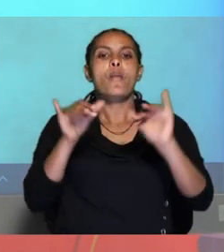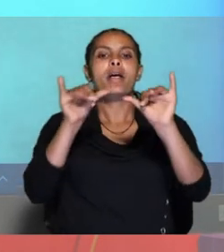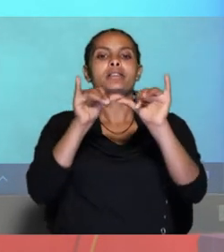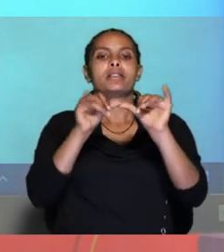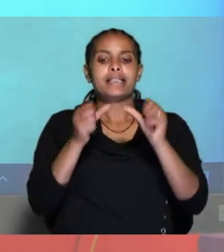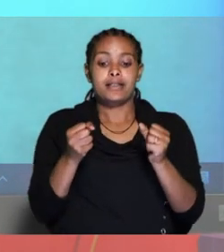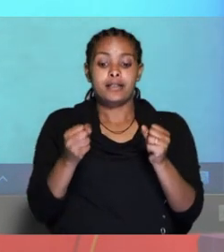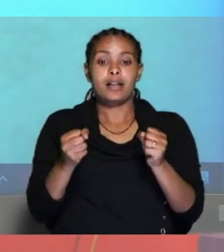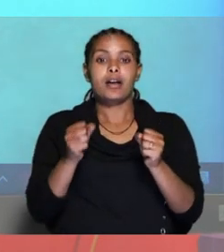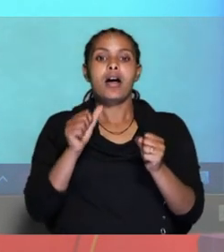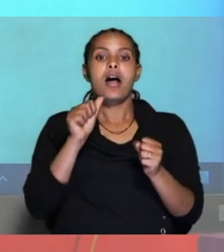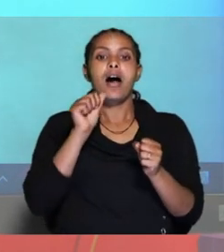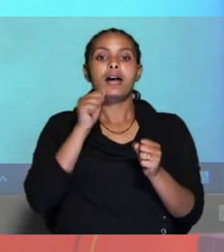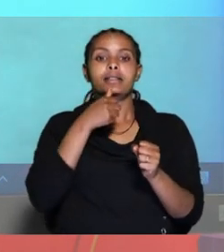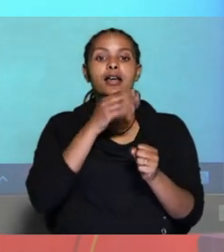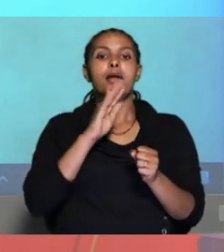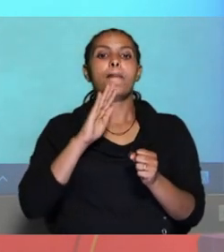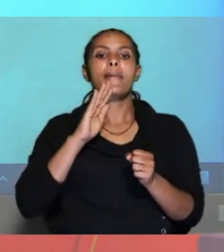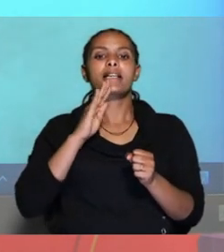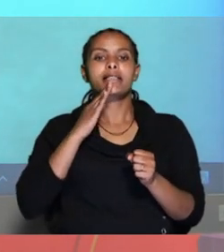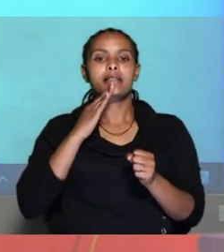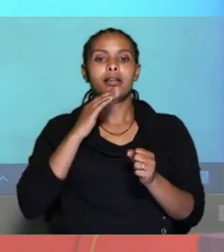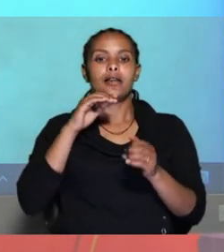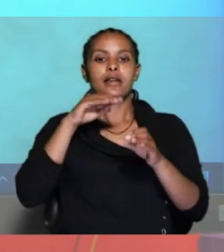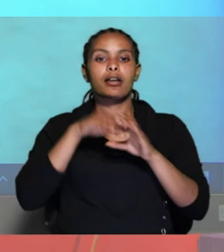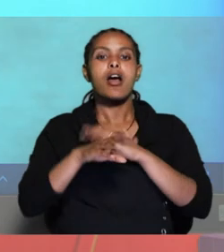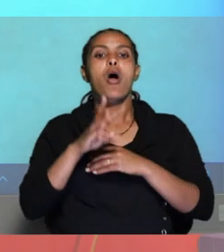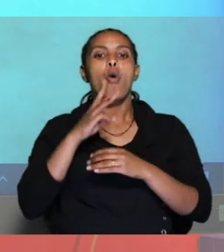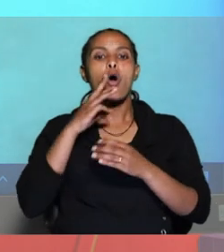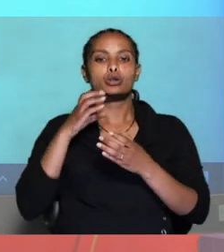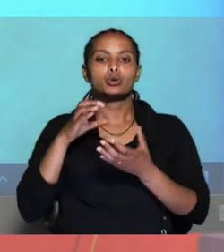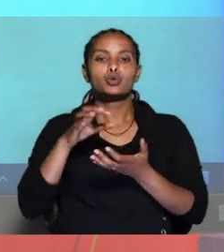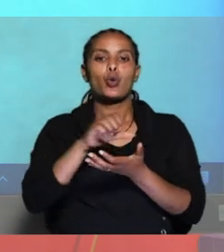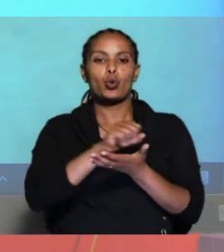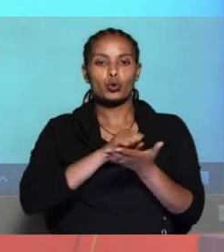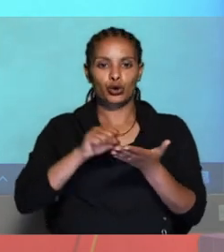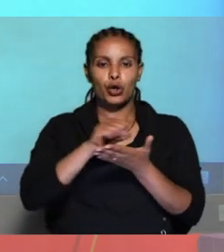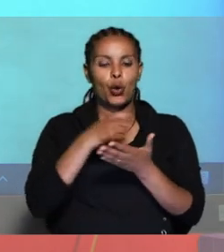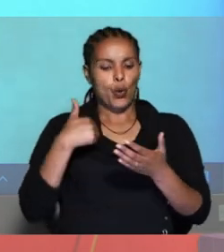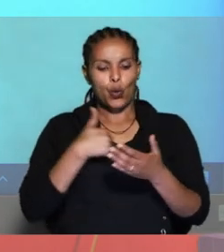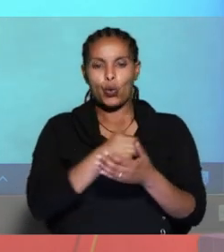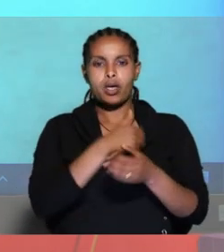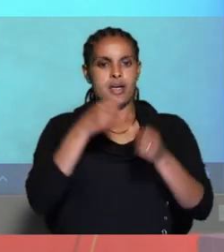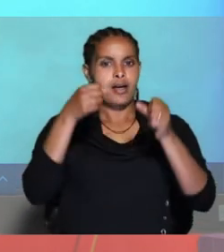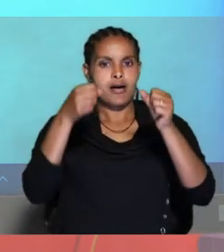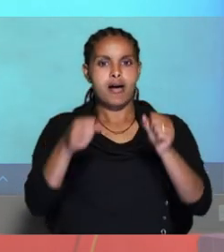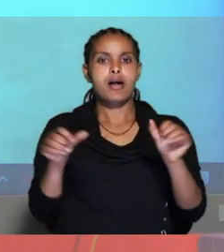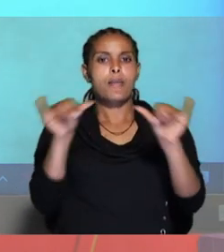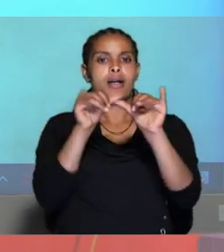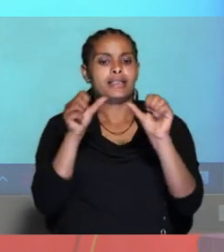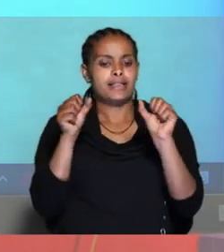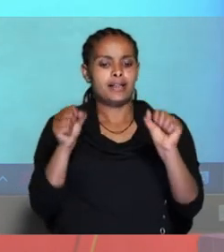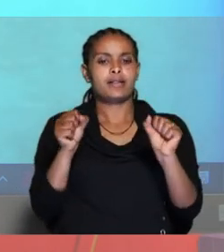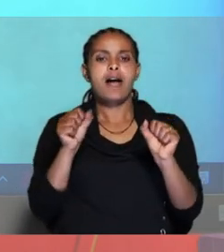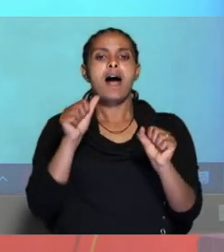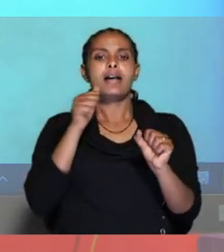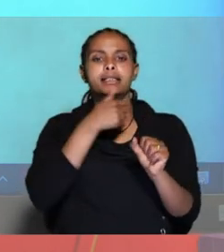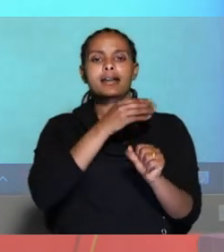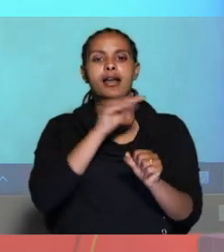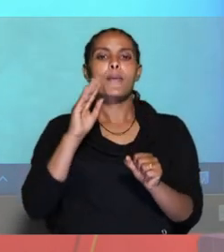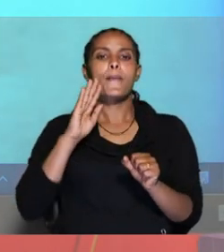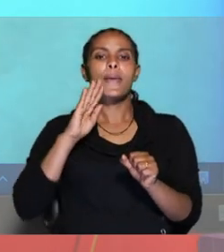the strengths of acids and bases in aqueous solution. We can measure the strengths of acids